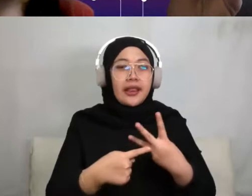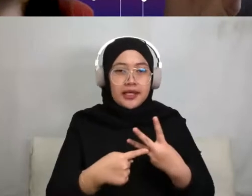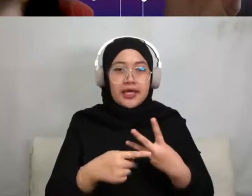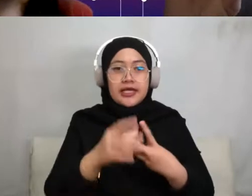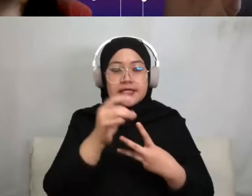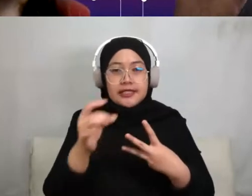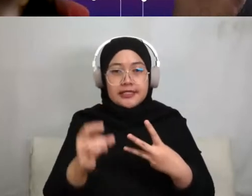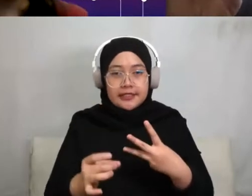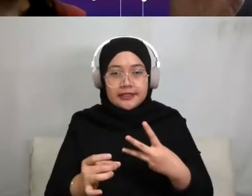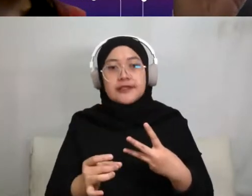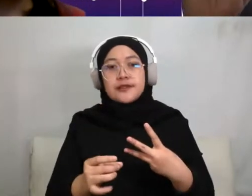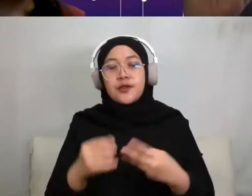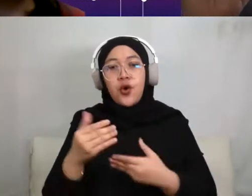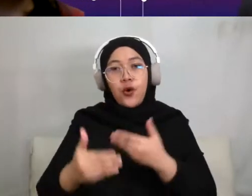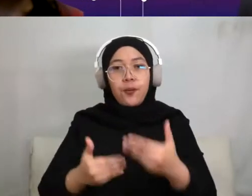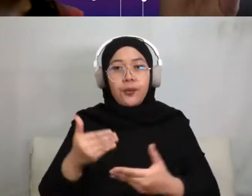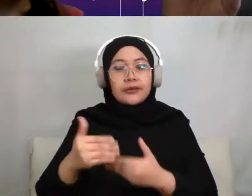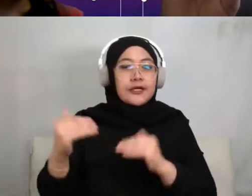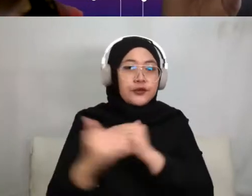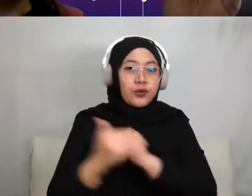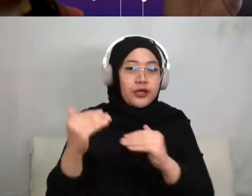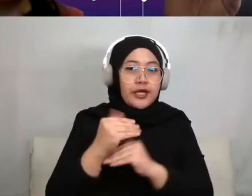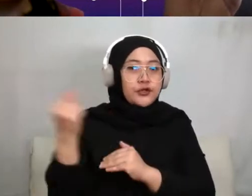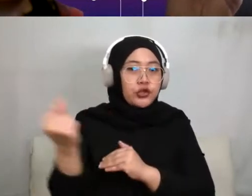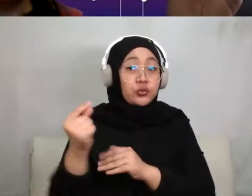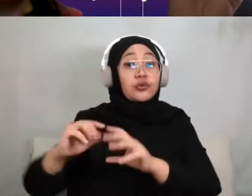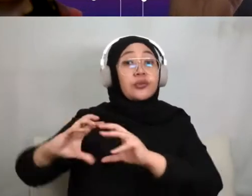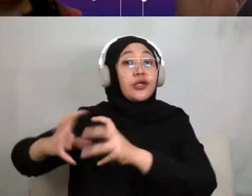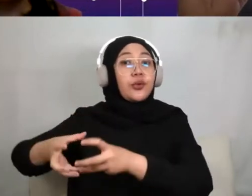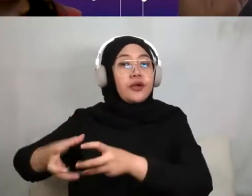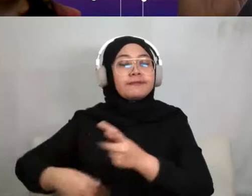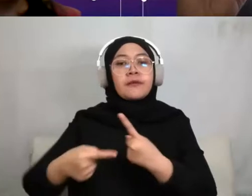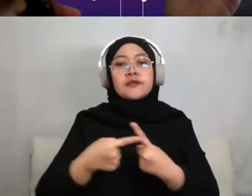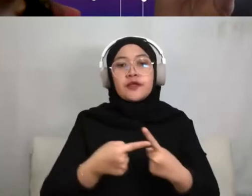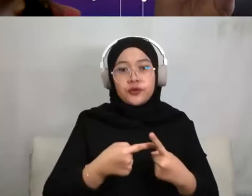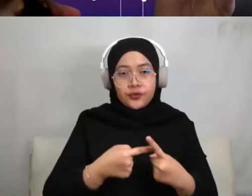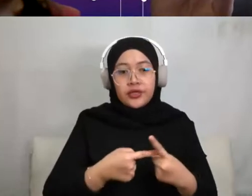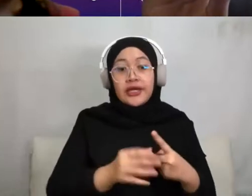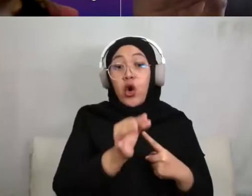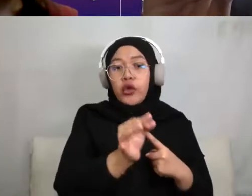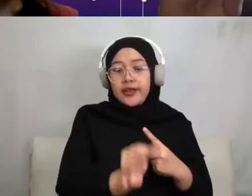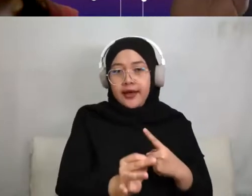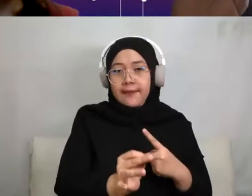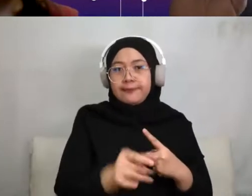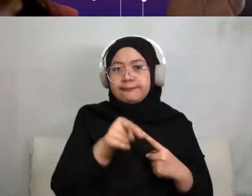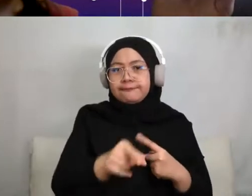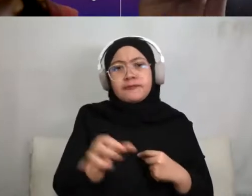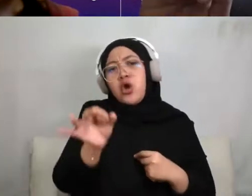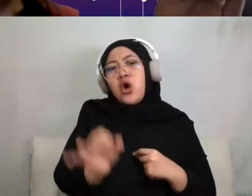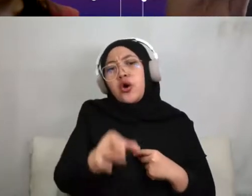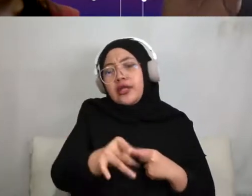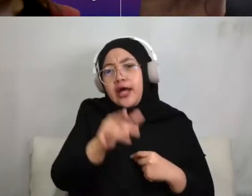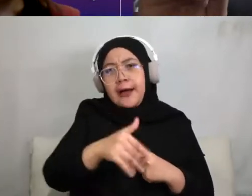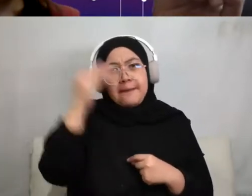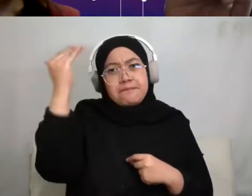operations anywhere in the world. One is within city operations. That means buses will be commuting for